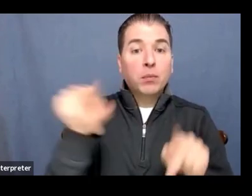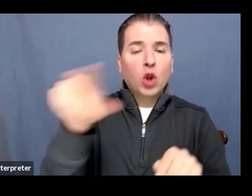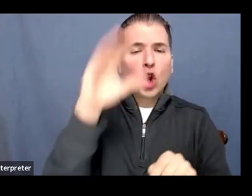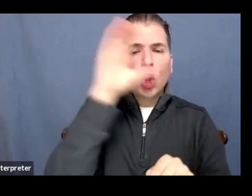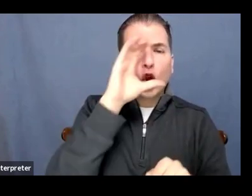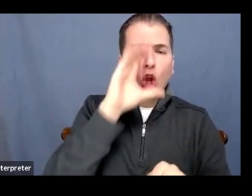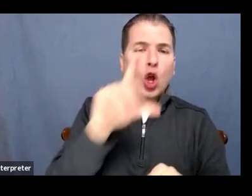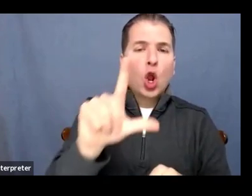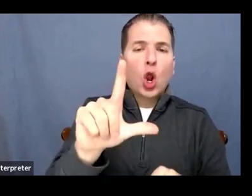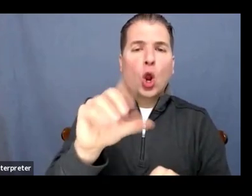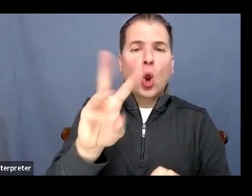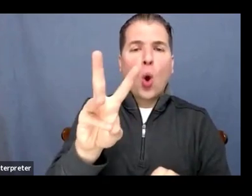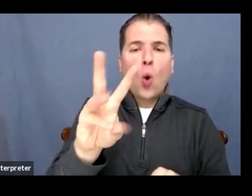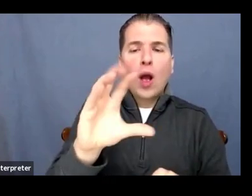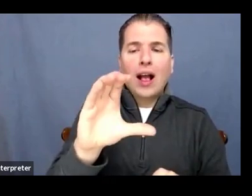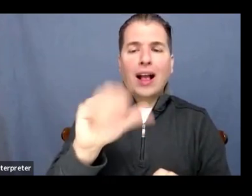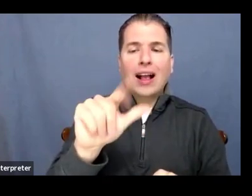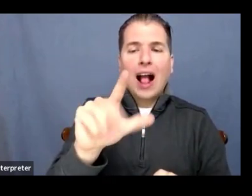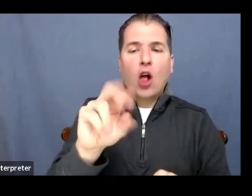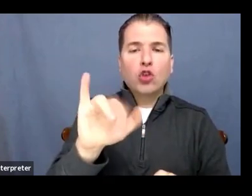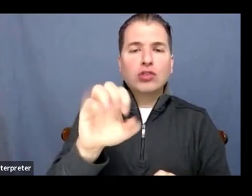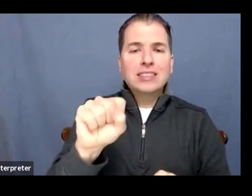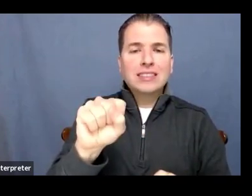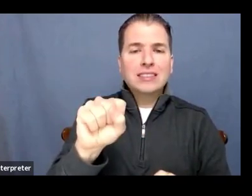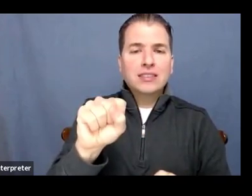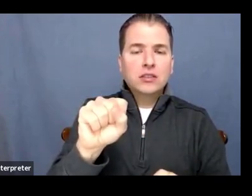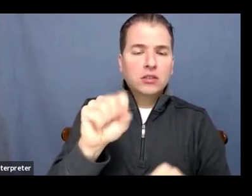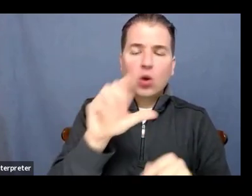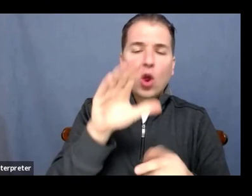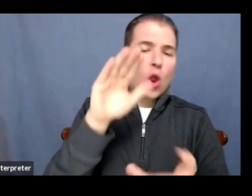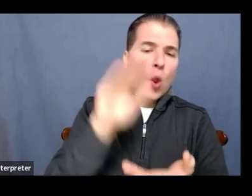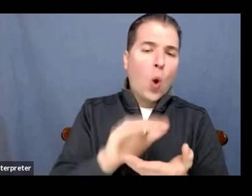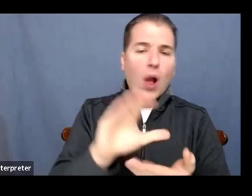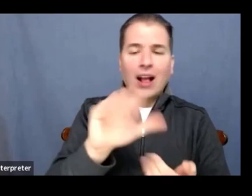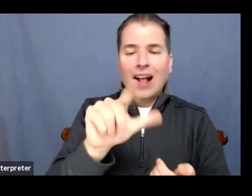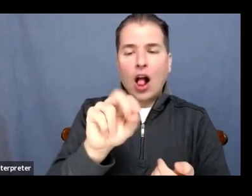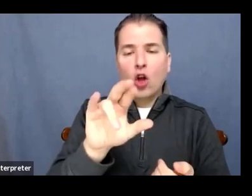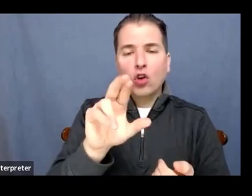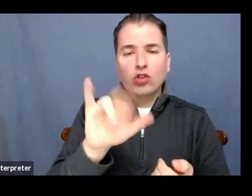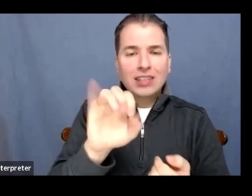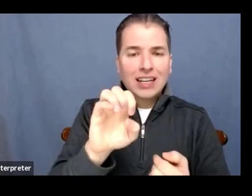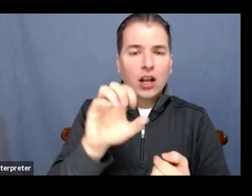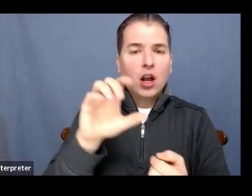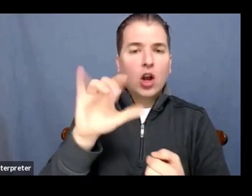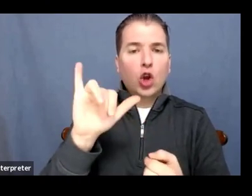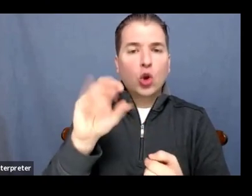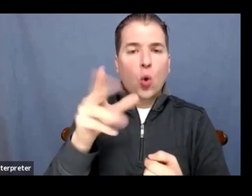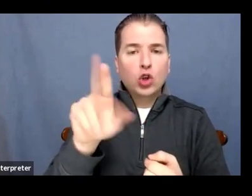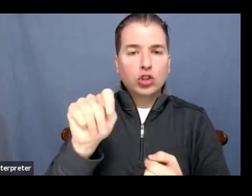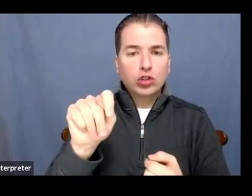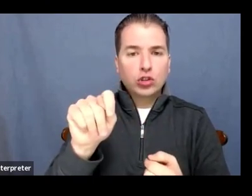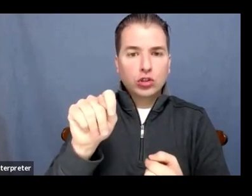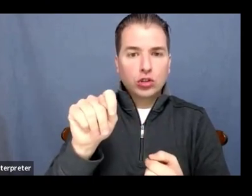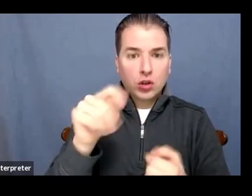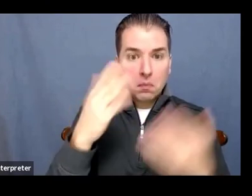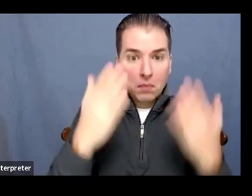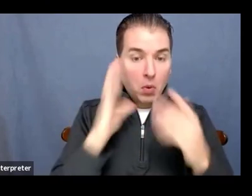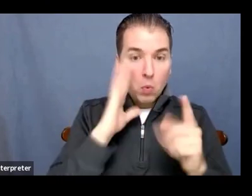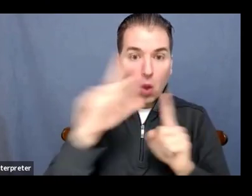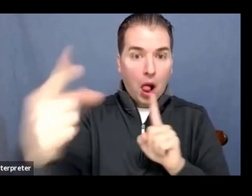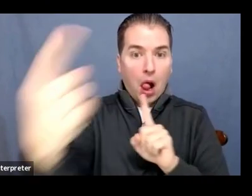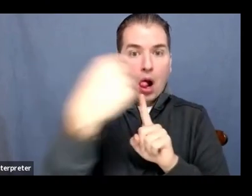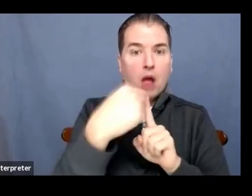low-calorie yogurt, hopefully they'll find my website because I've done a really good job in my search engine optimization. They'll learn